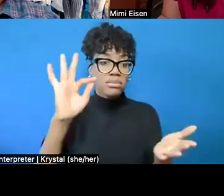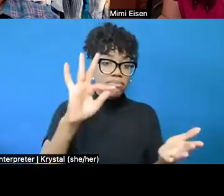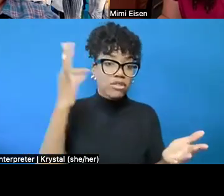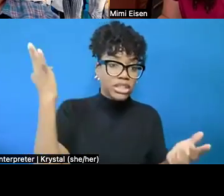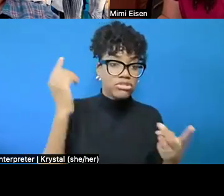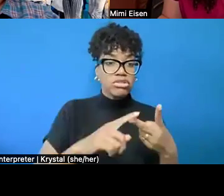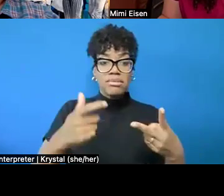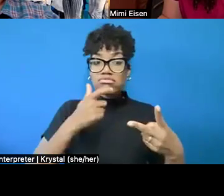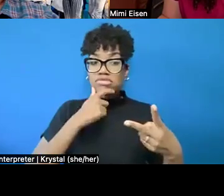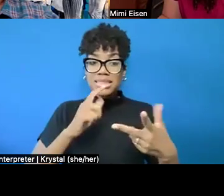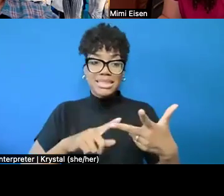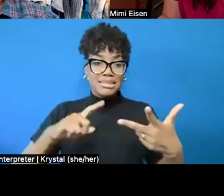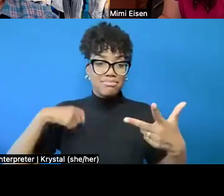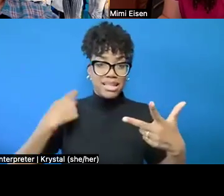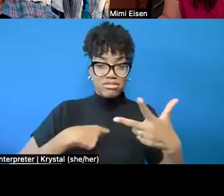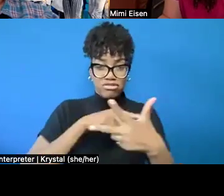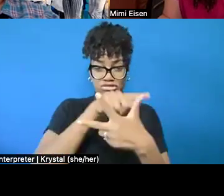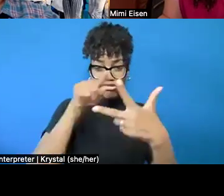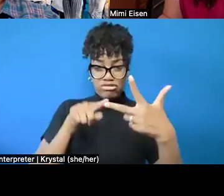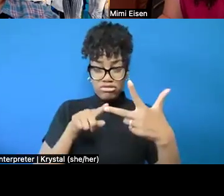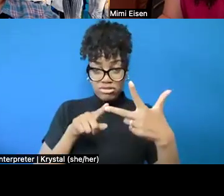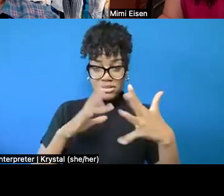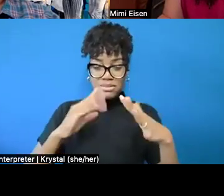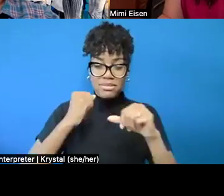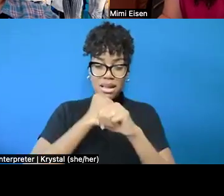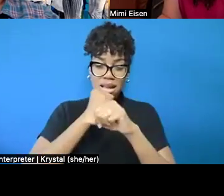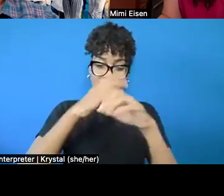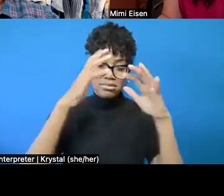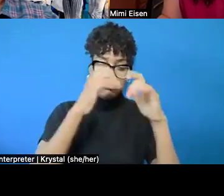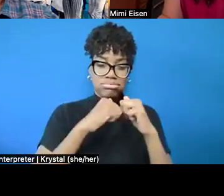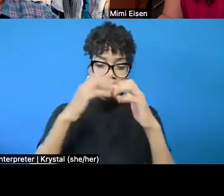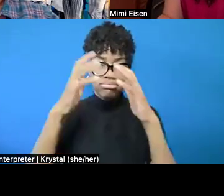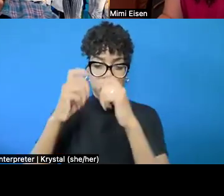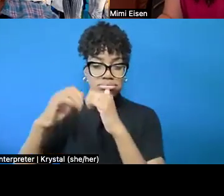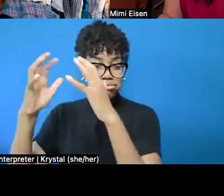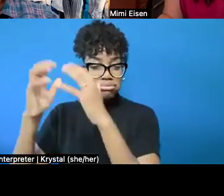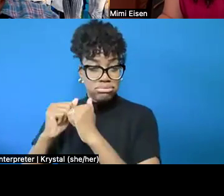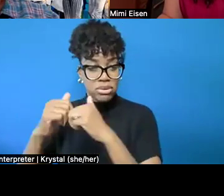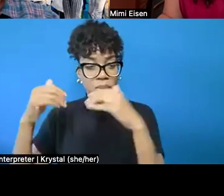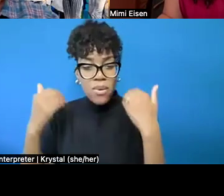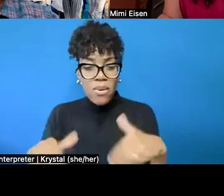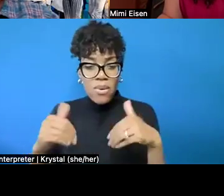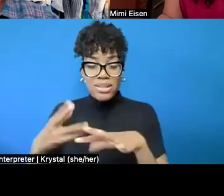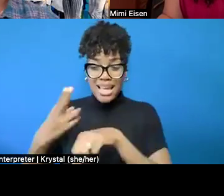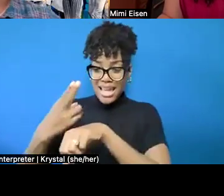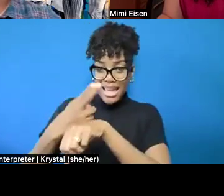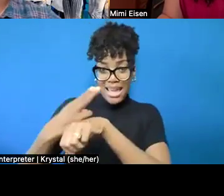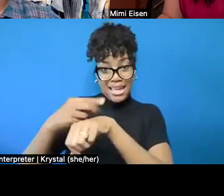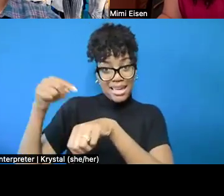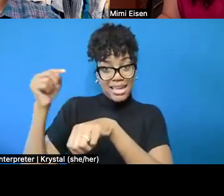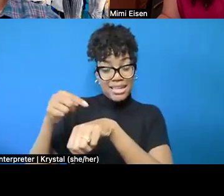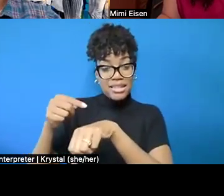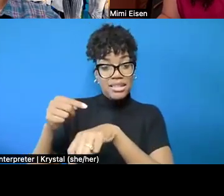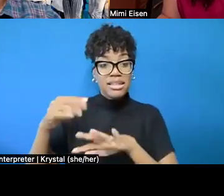The first Black Republic was founded. It's the only nation in history born from a successful slave revolution. And